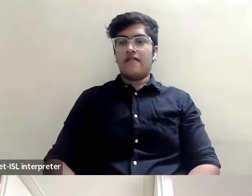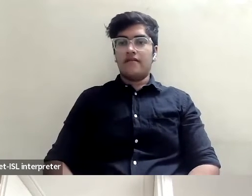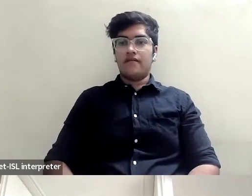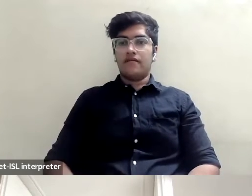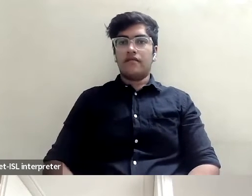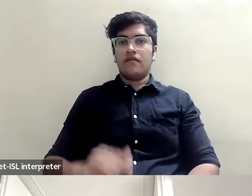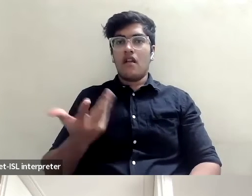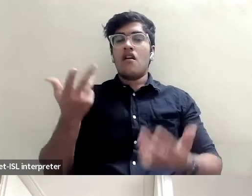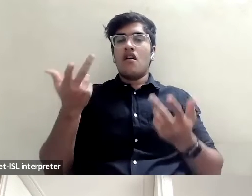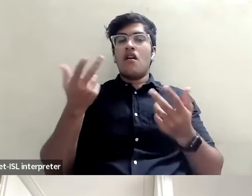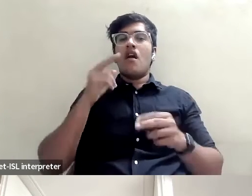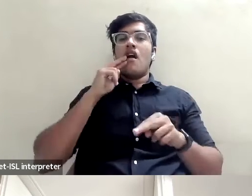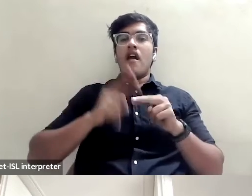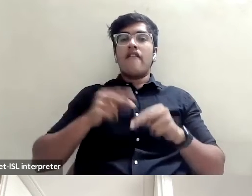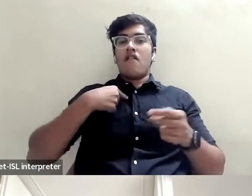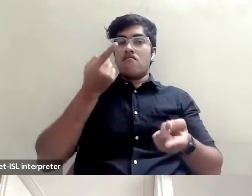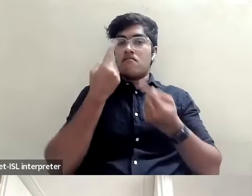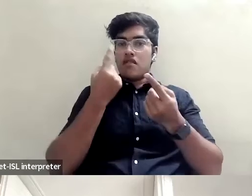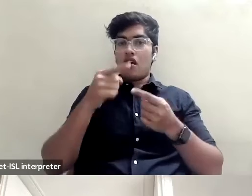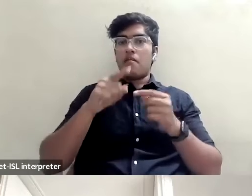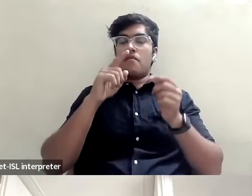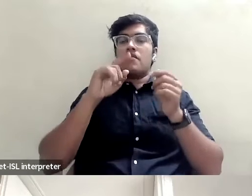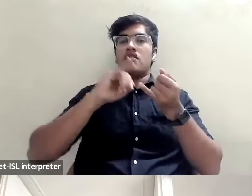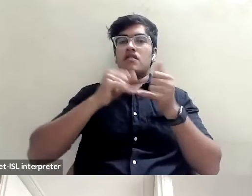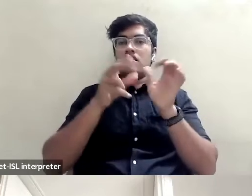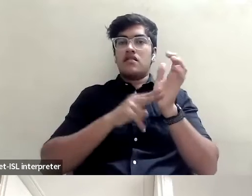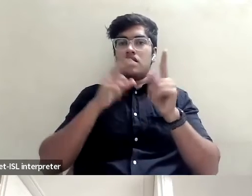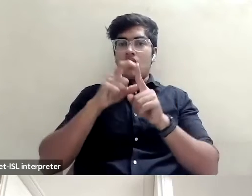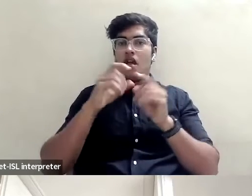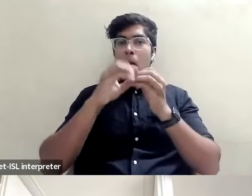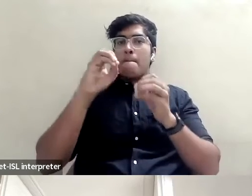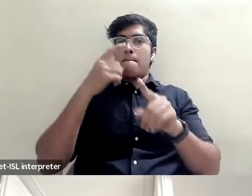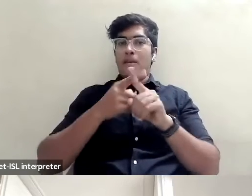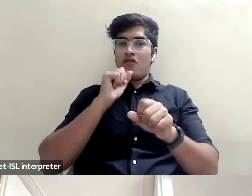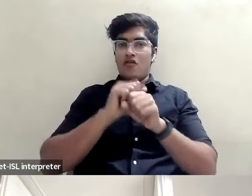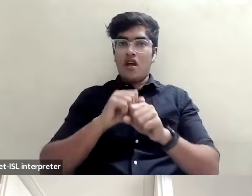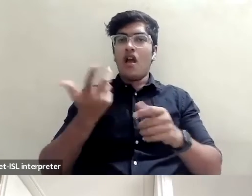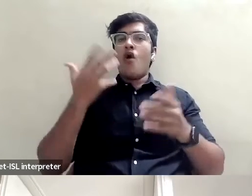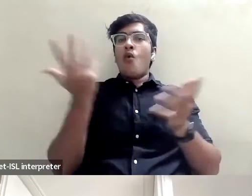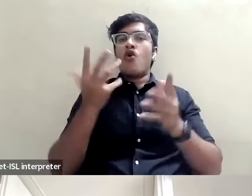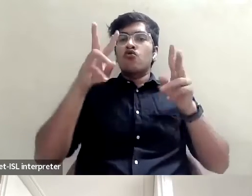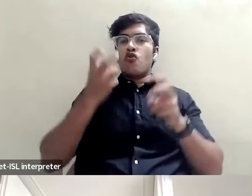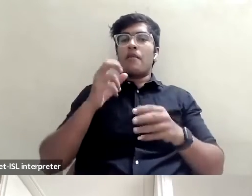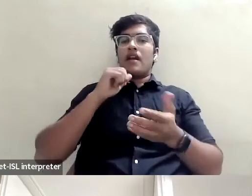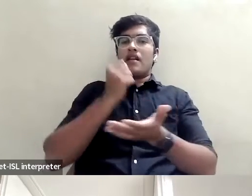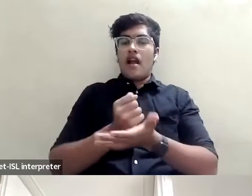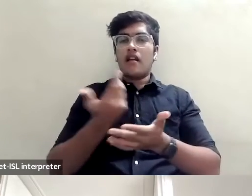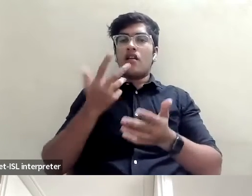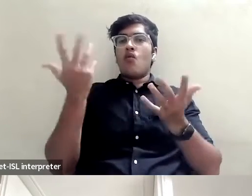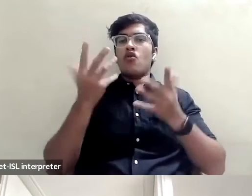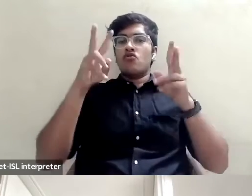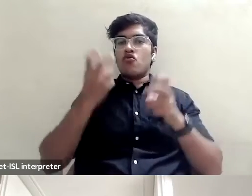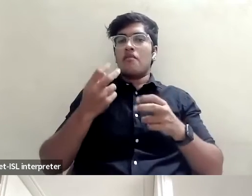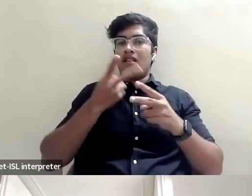with regulatory sandboxing, it really depends on how it's structured and what kind of license protections are already inherent in it. Right? It's